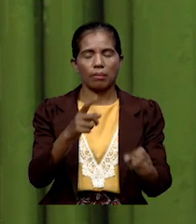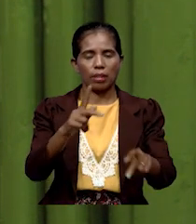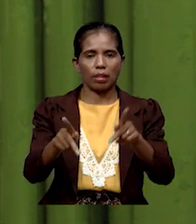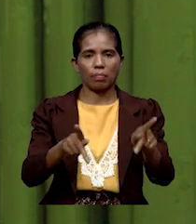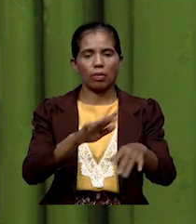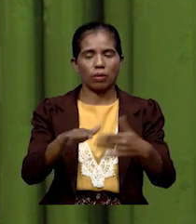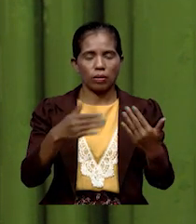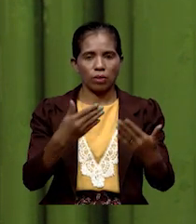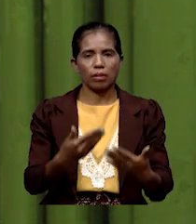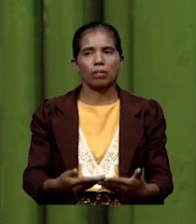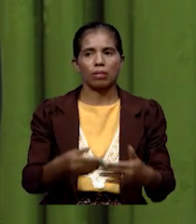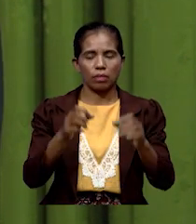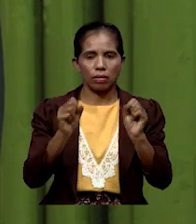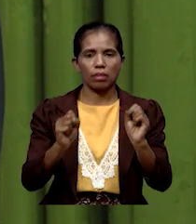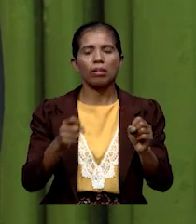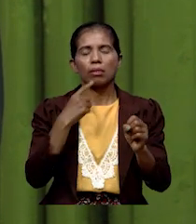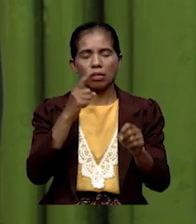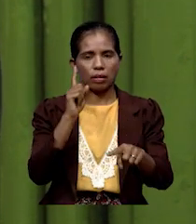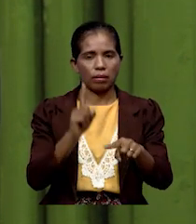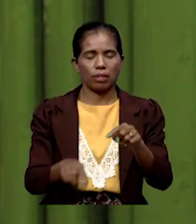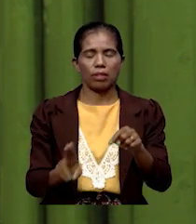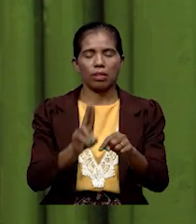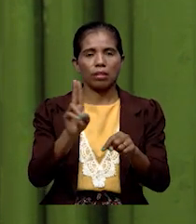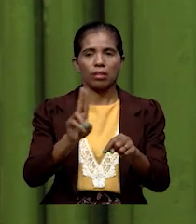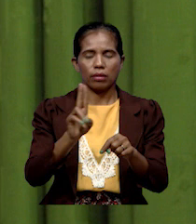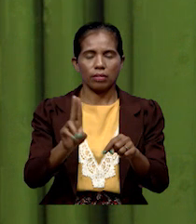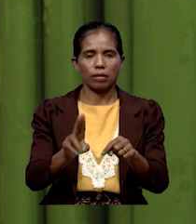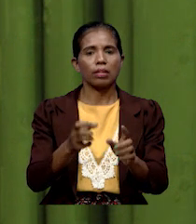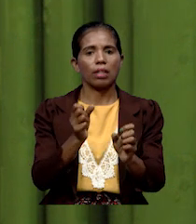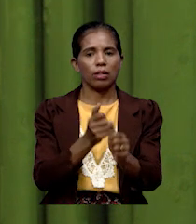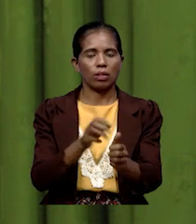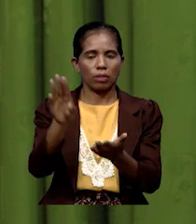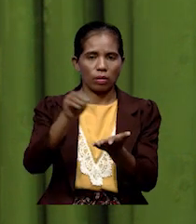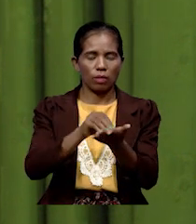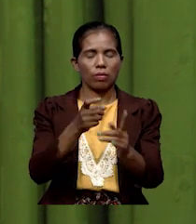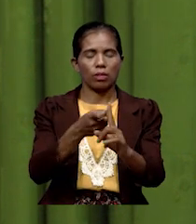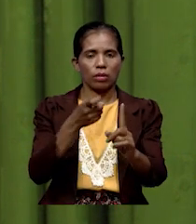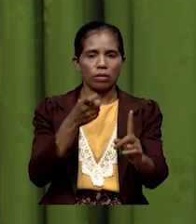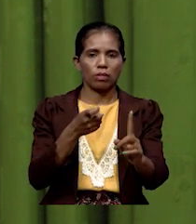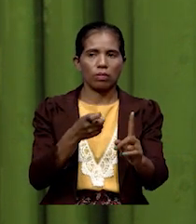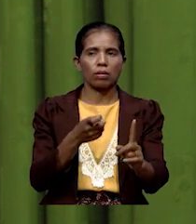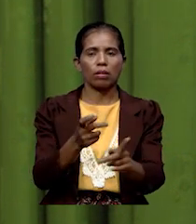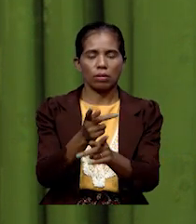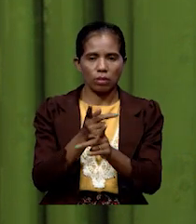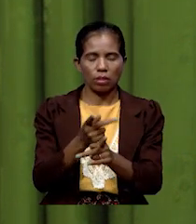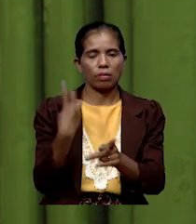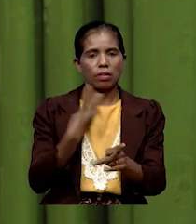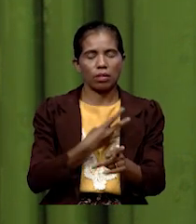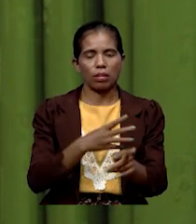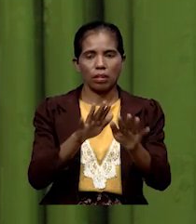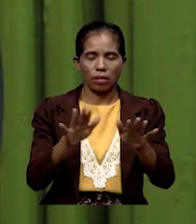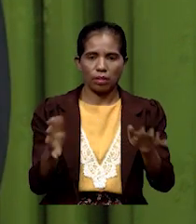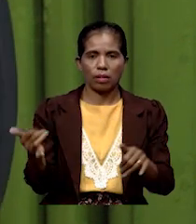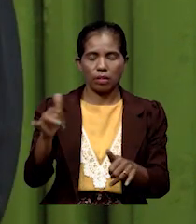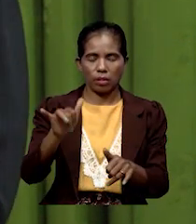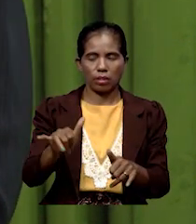only the health system resilience to climate change, but overall for protecting our planet Earth. There is